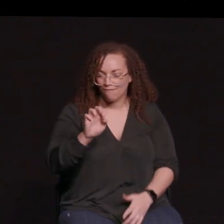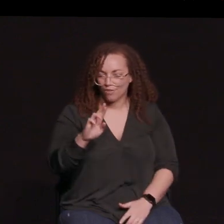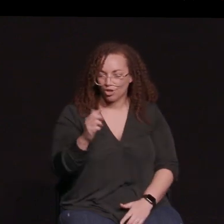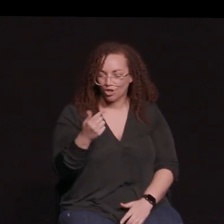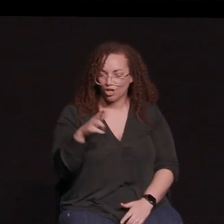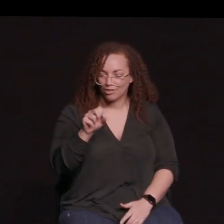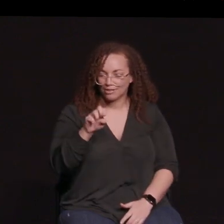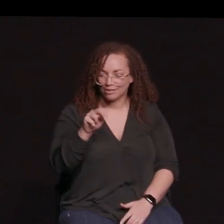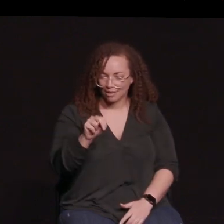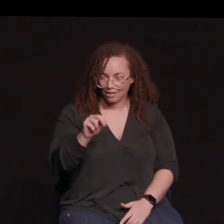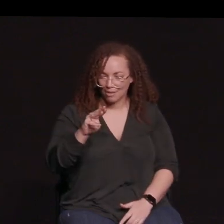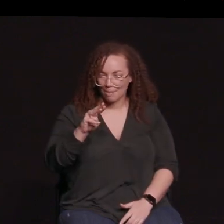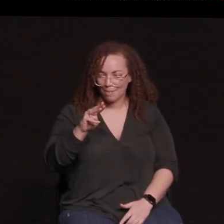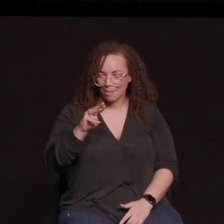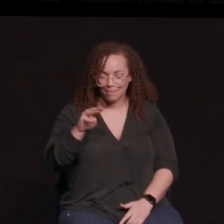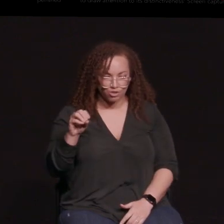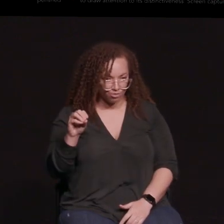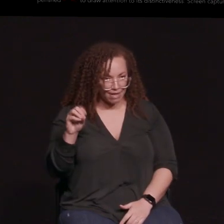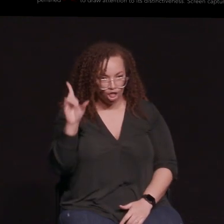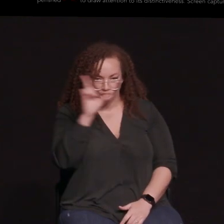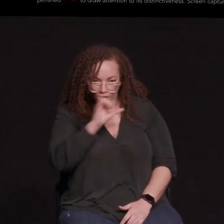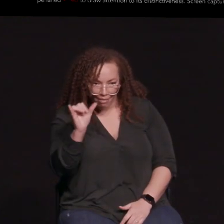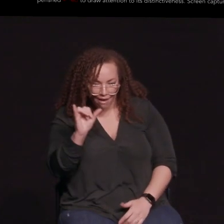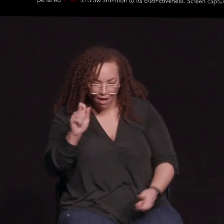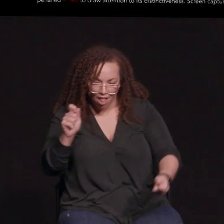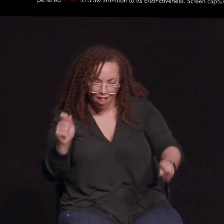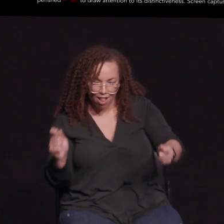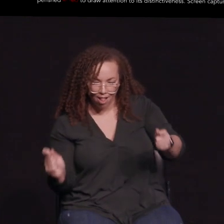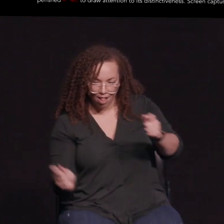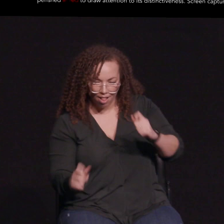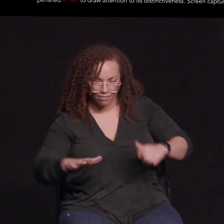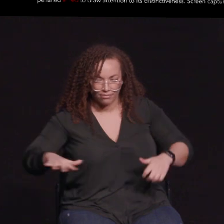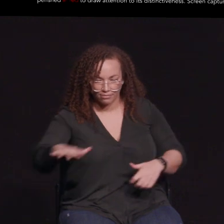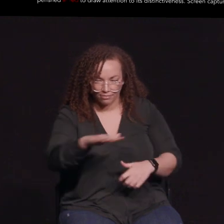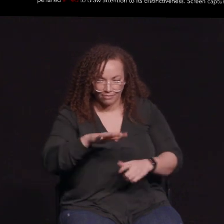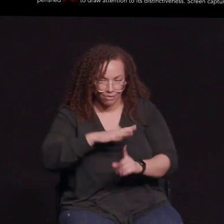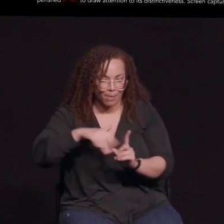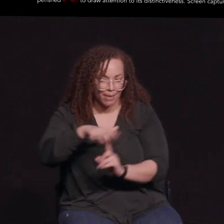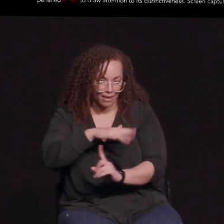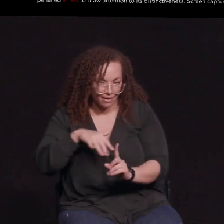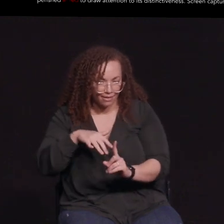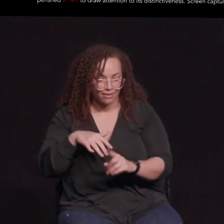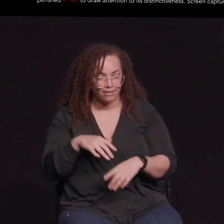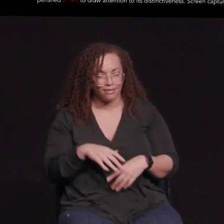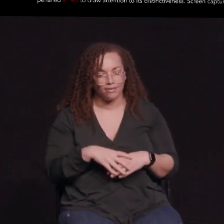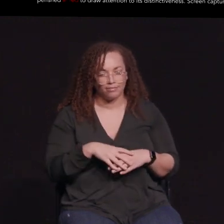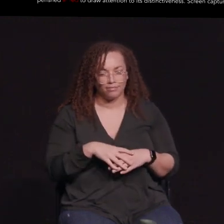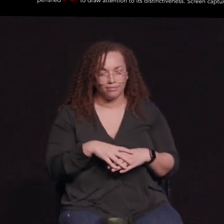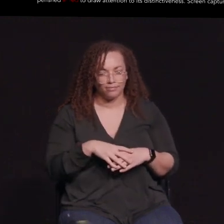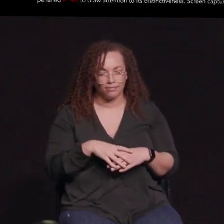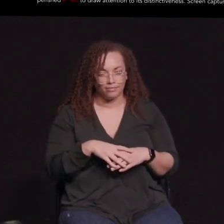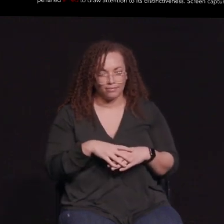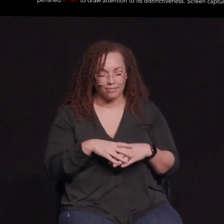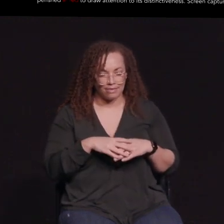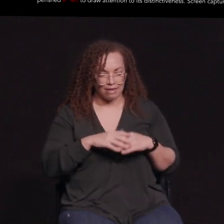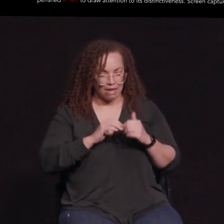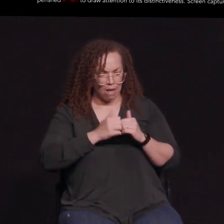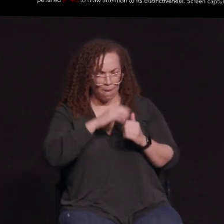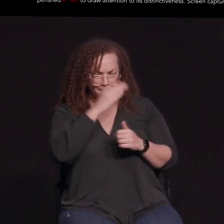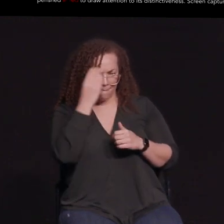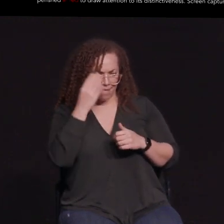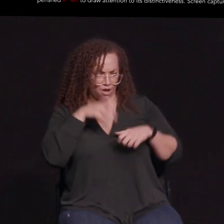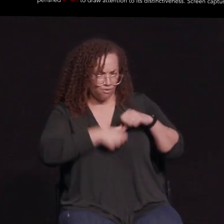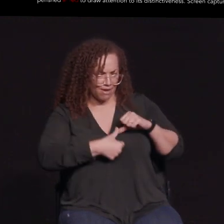It explores how Black grief reorganizes space and becomes embedded in the built environment, so much